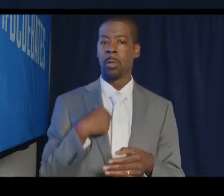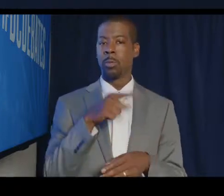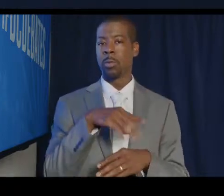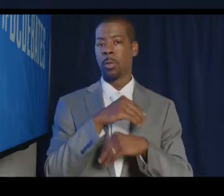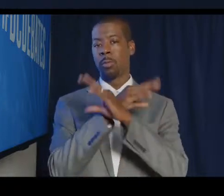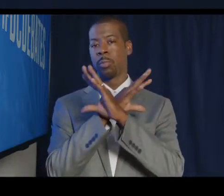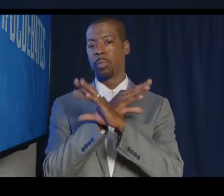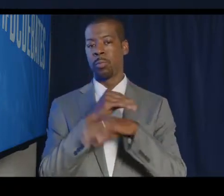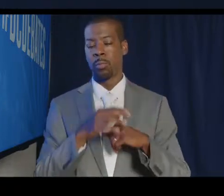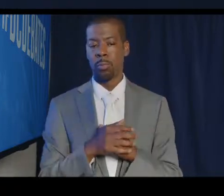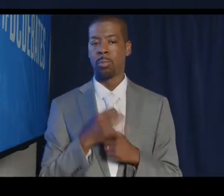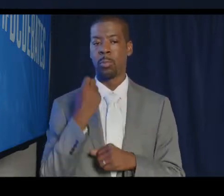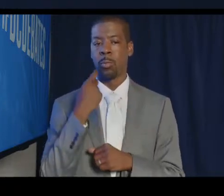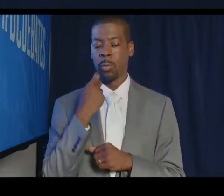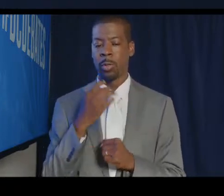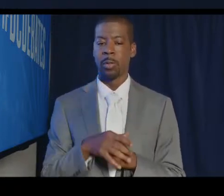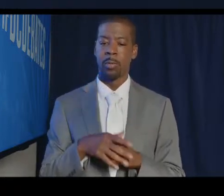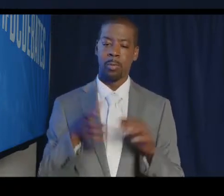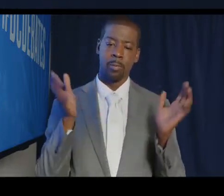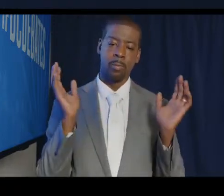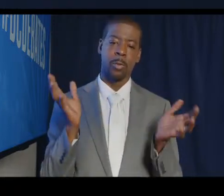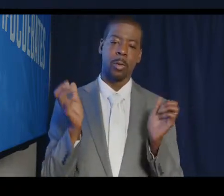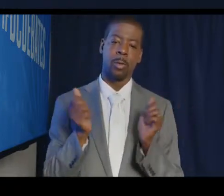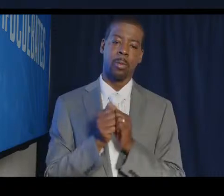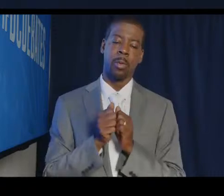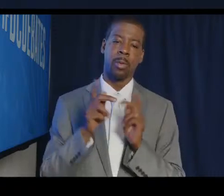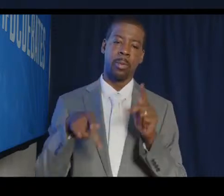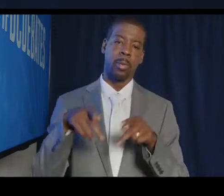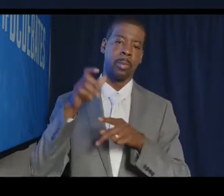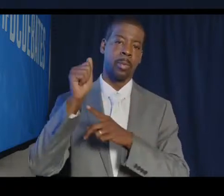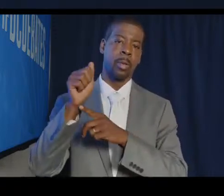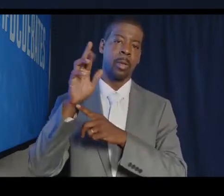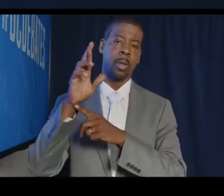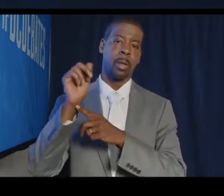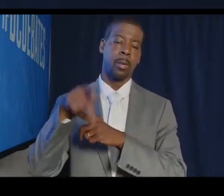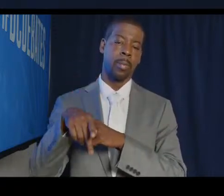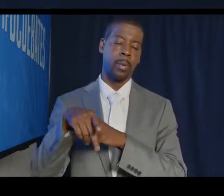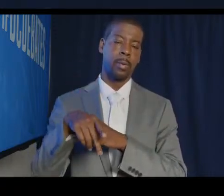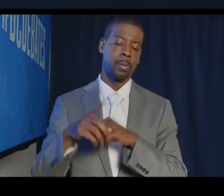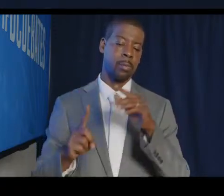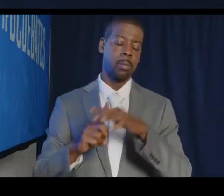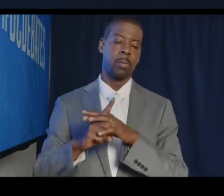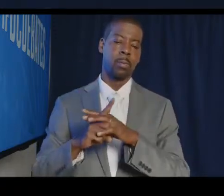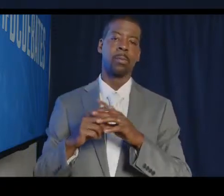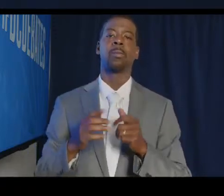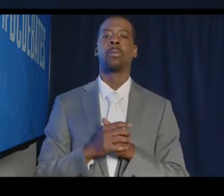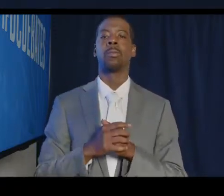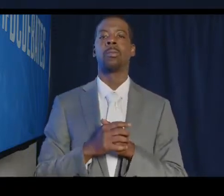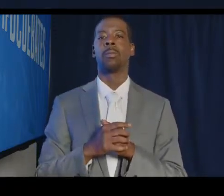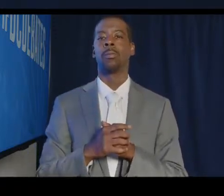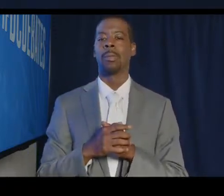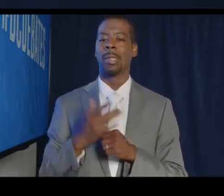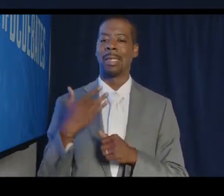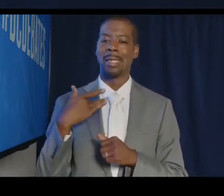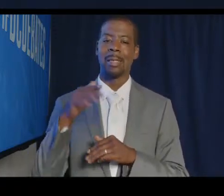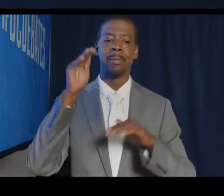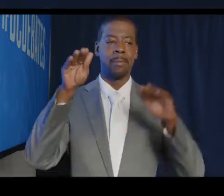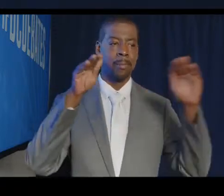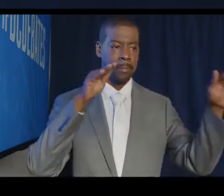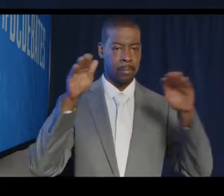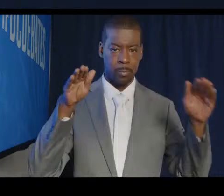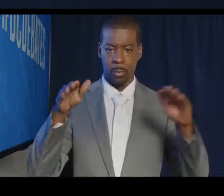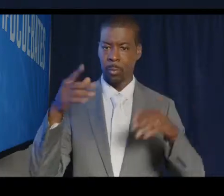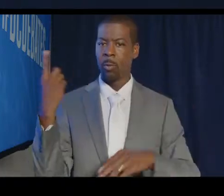in Ward 8 a couple of weeks ago talking to the folks from the AARP. This also came up as well. I always like to remind people, you have